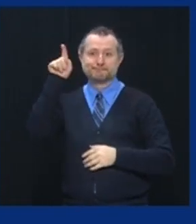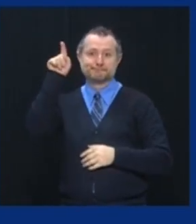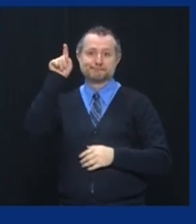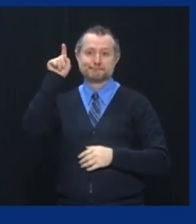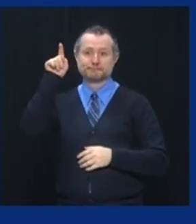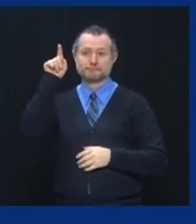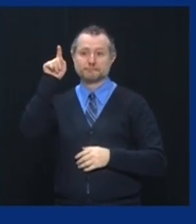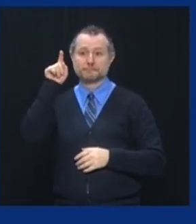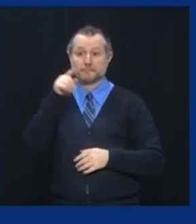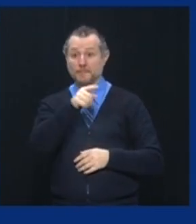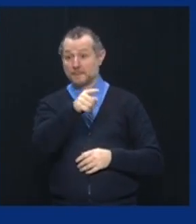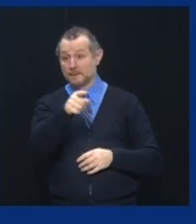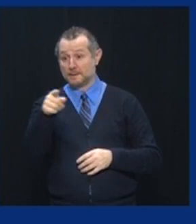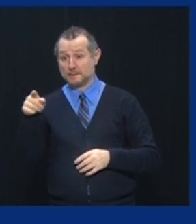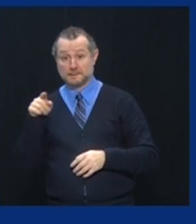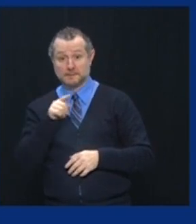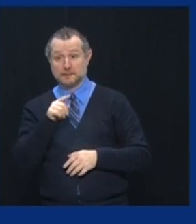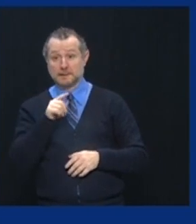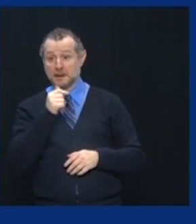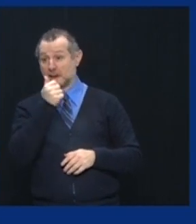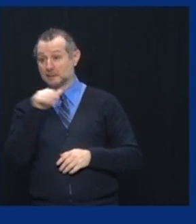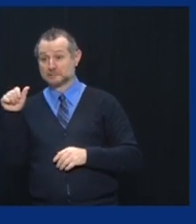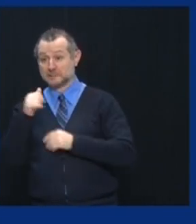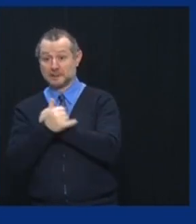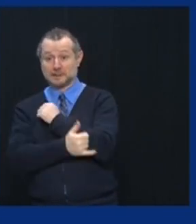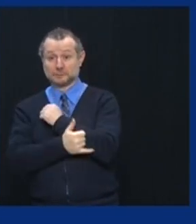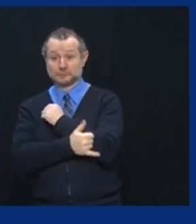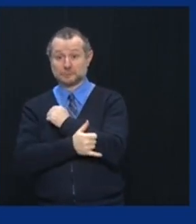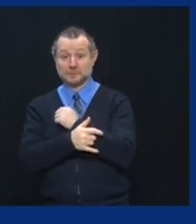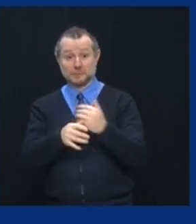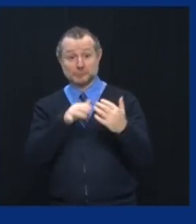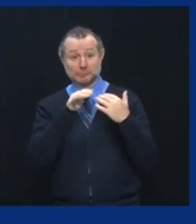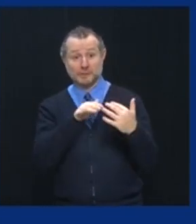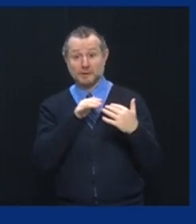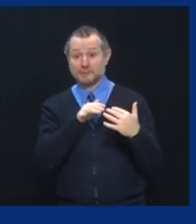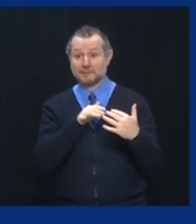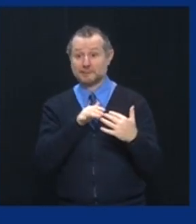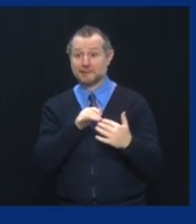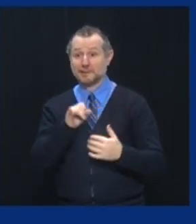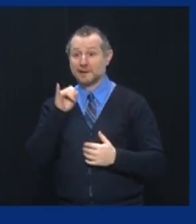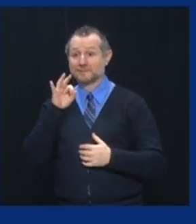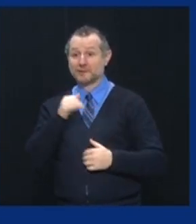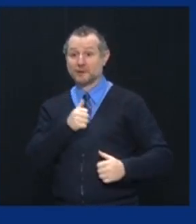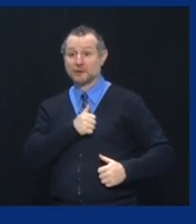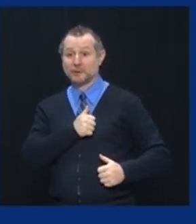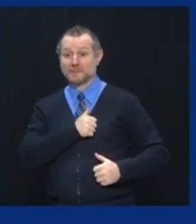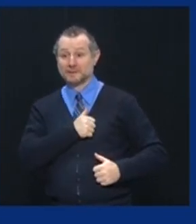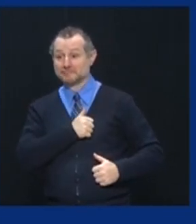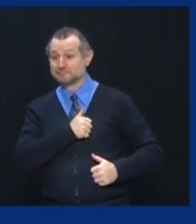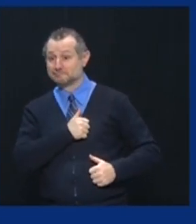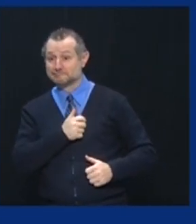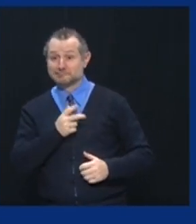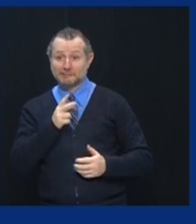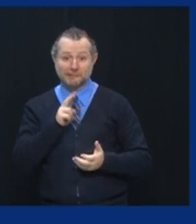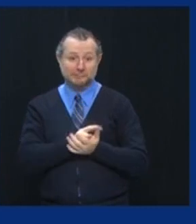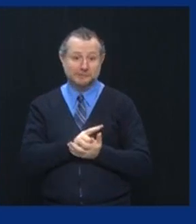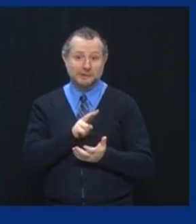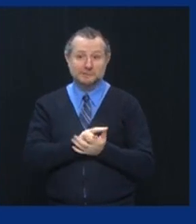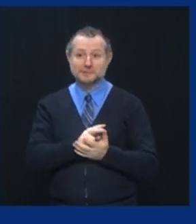nation at war and the army keeps losing. President calls and fires the